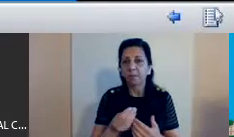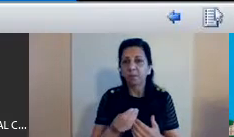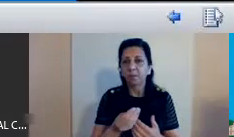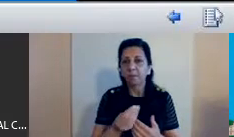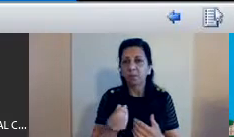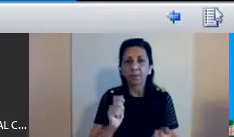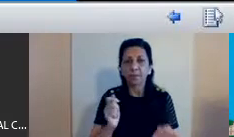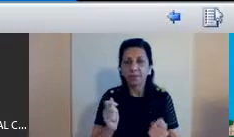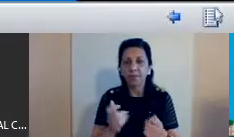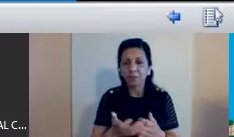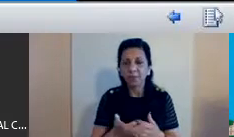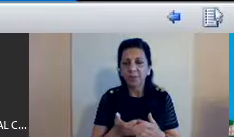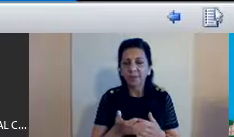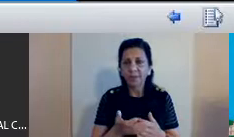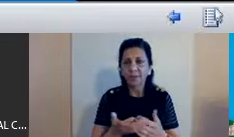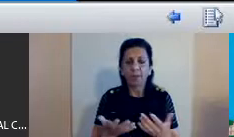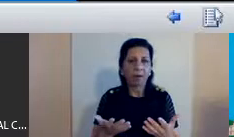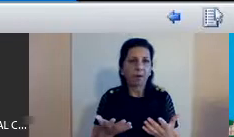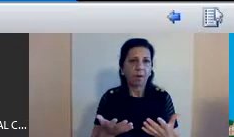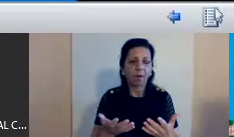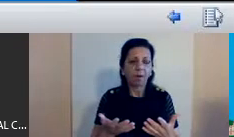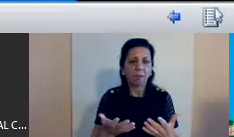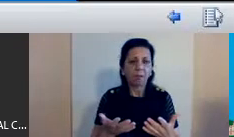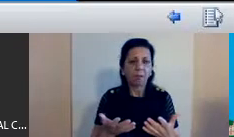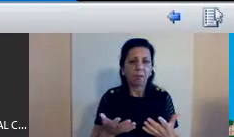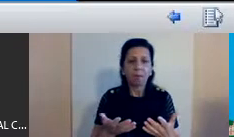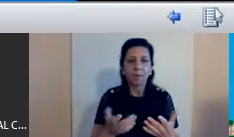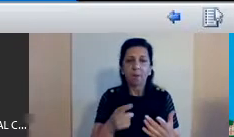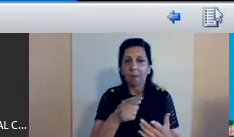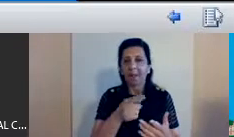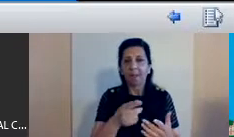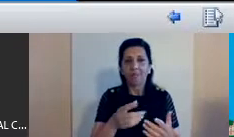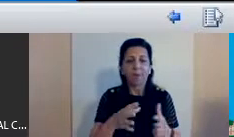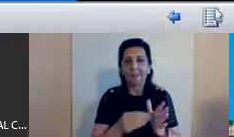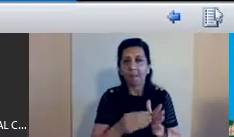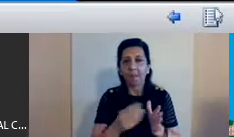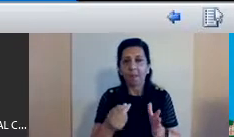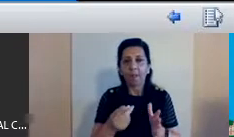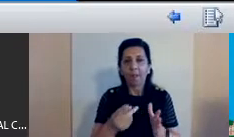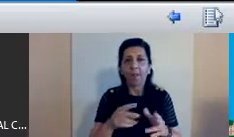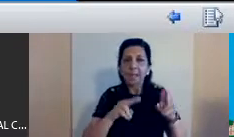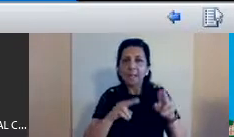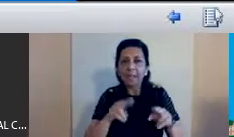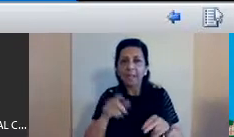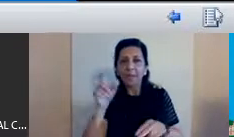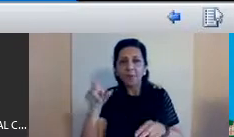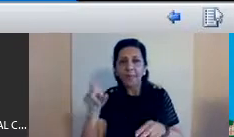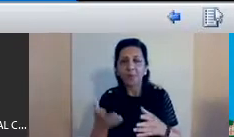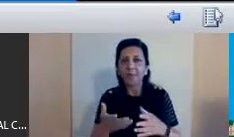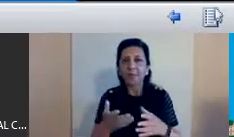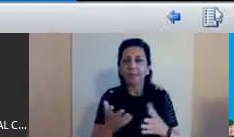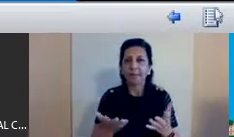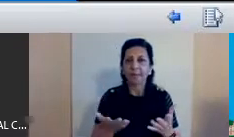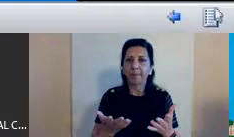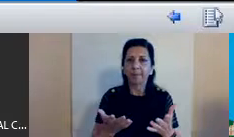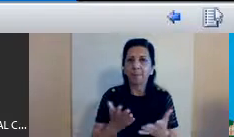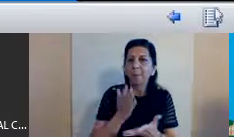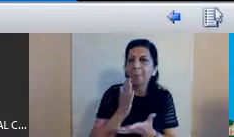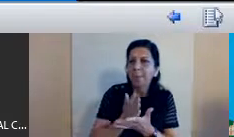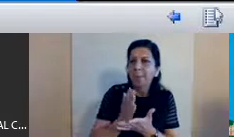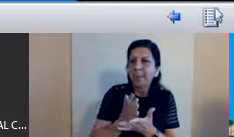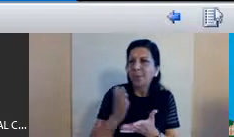incredible change to the challenge. We're triaging, we're looking much more about the care requirements of patients